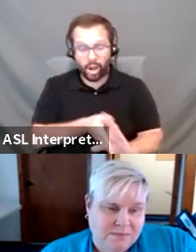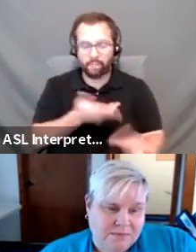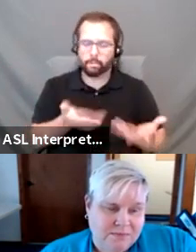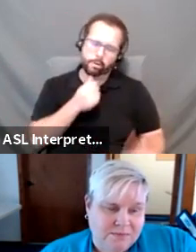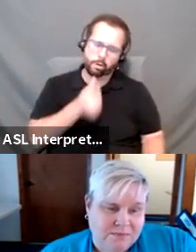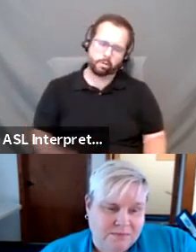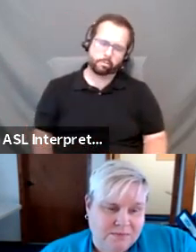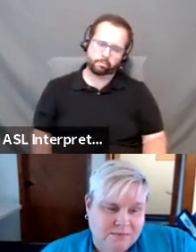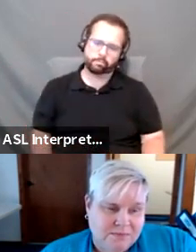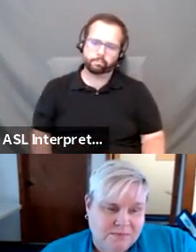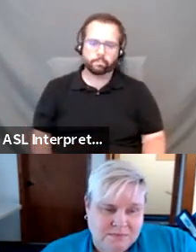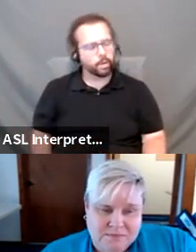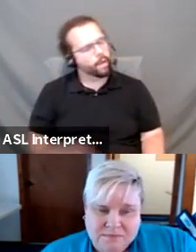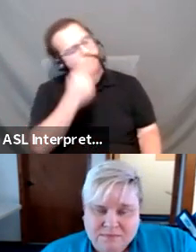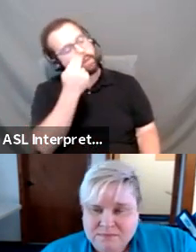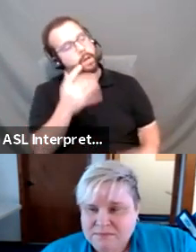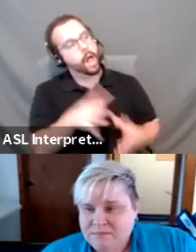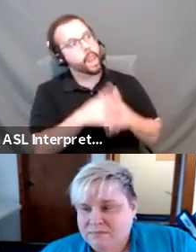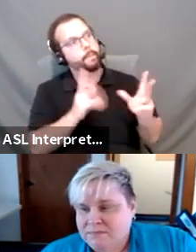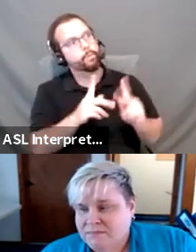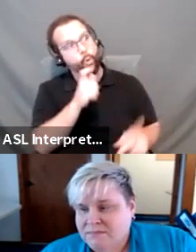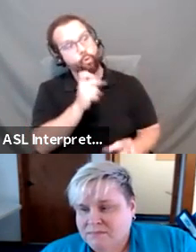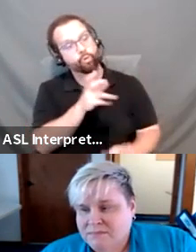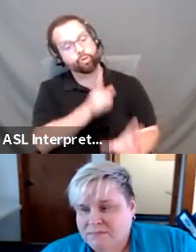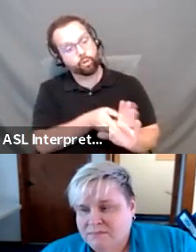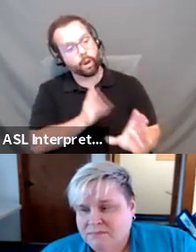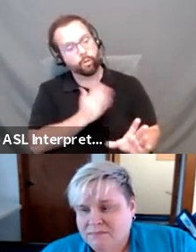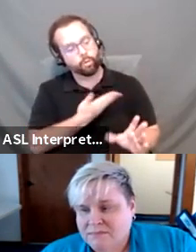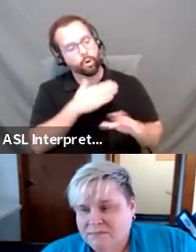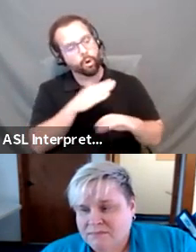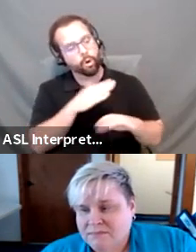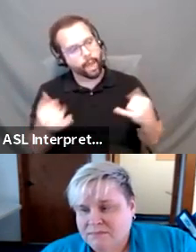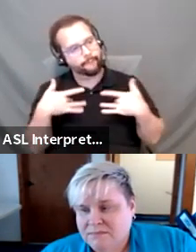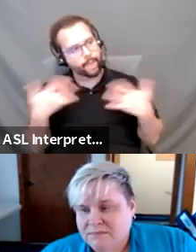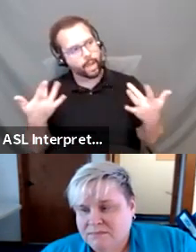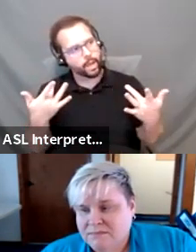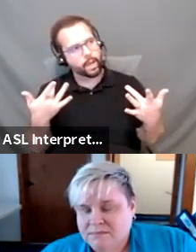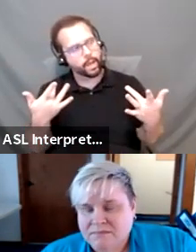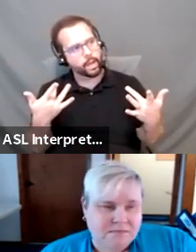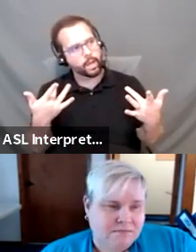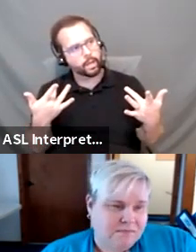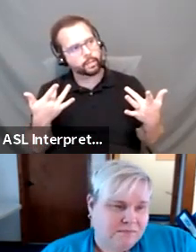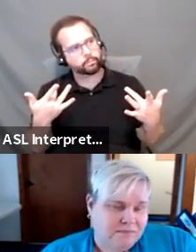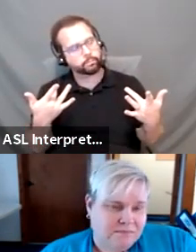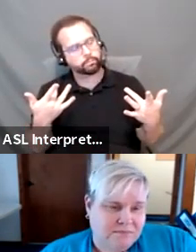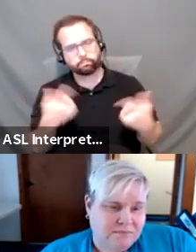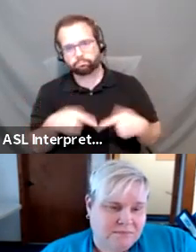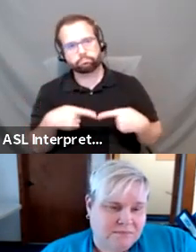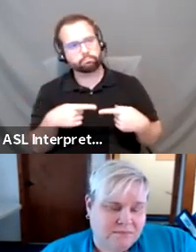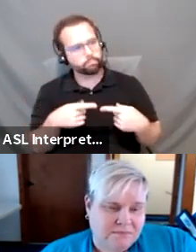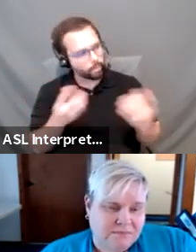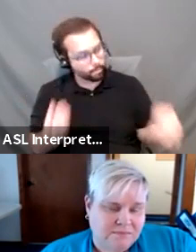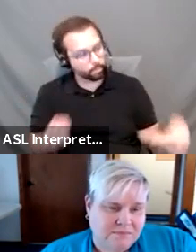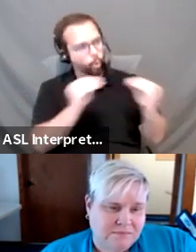A lot of people that have shown up to the online events are they're kind of new to the whole event thing. And